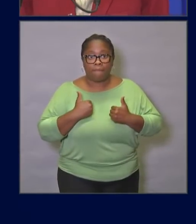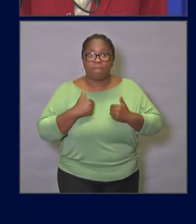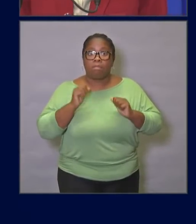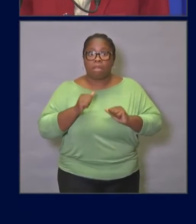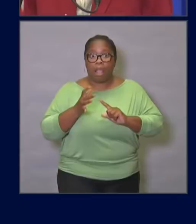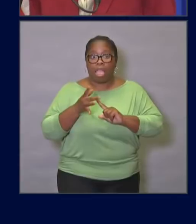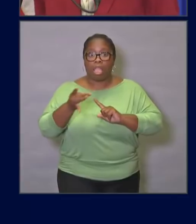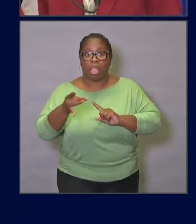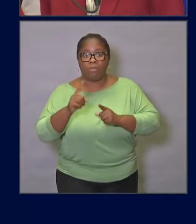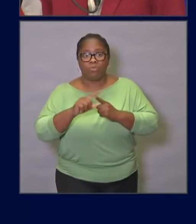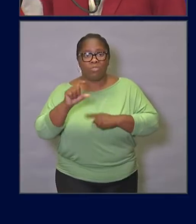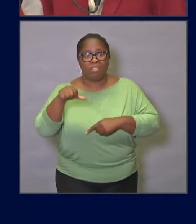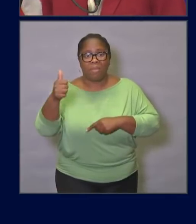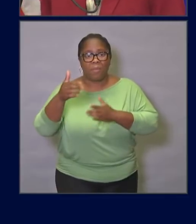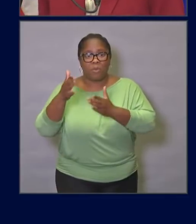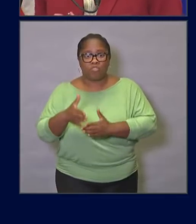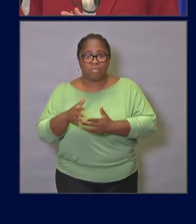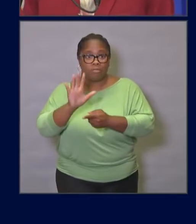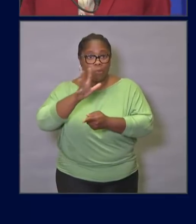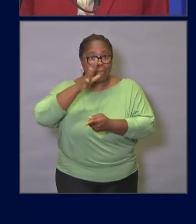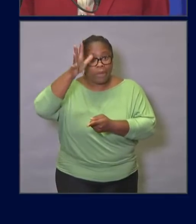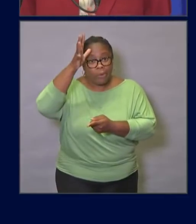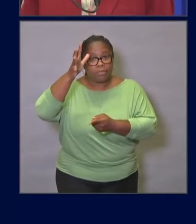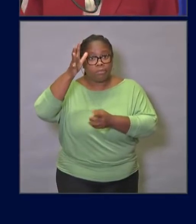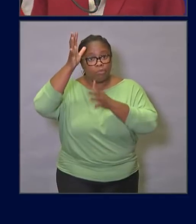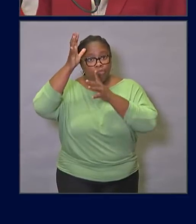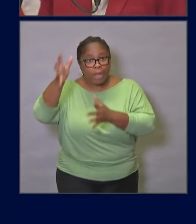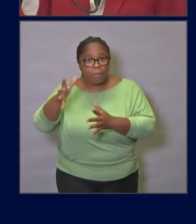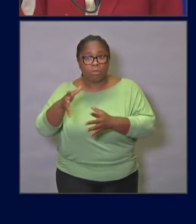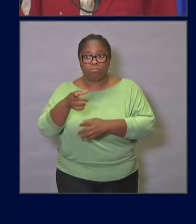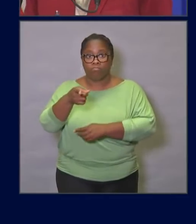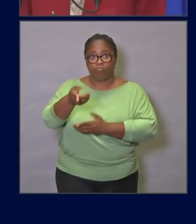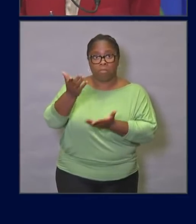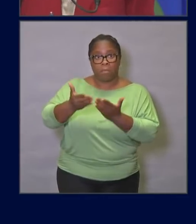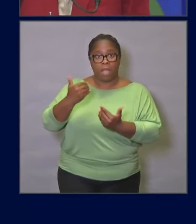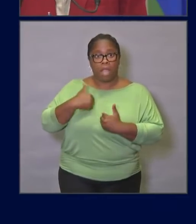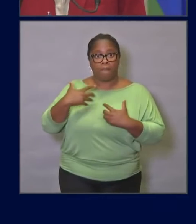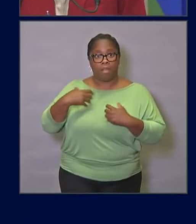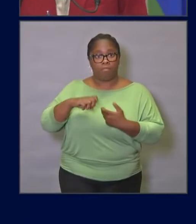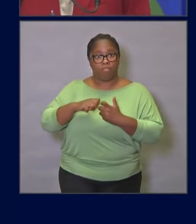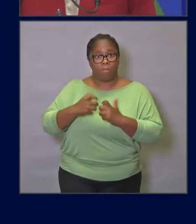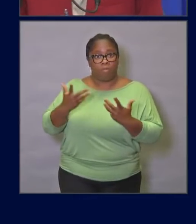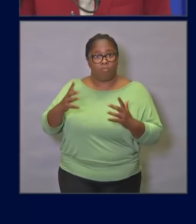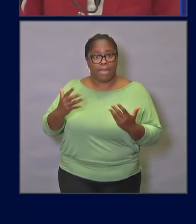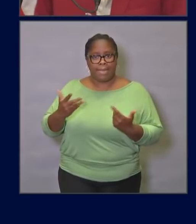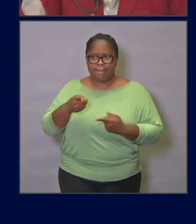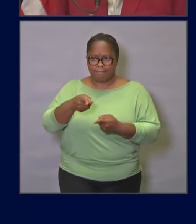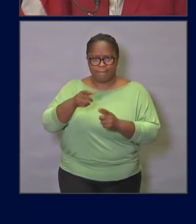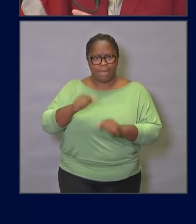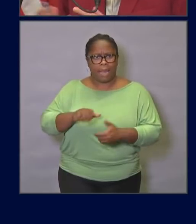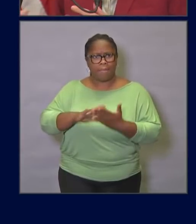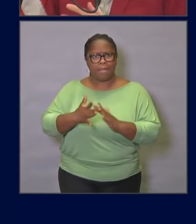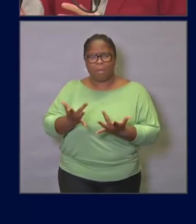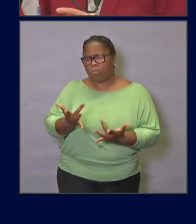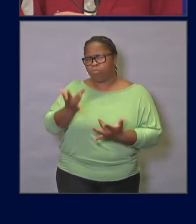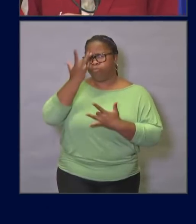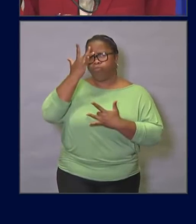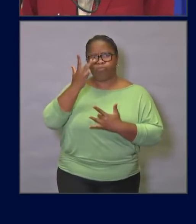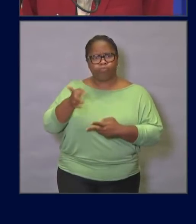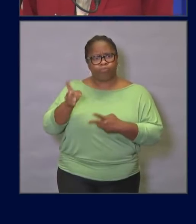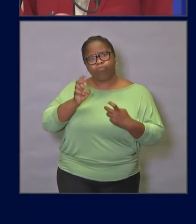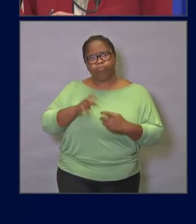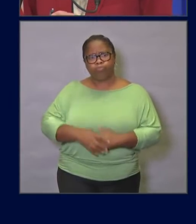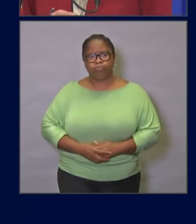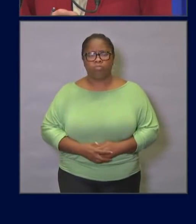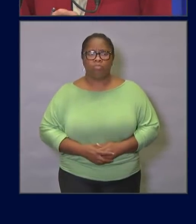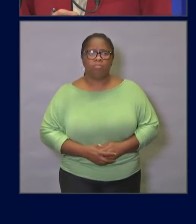your parents or your grandparents, somebody with an underlying health condition, and they could become devastatingly ill. I'll take the next